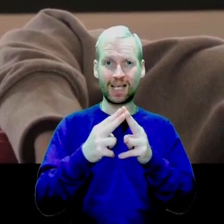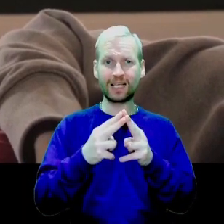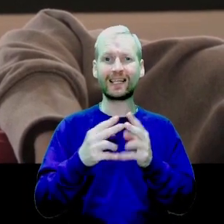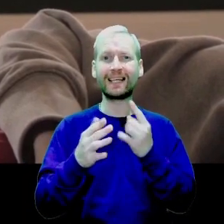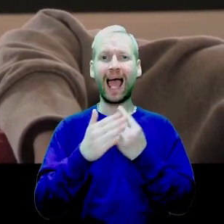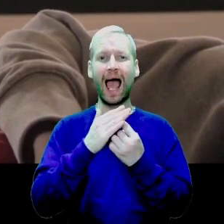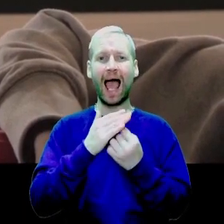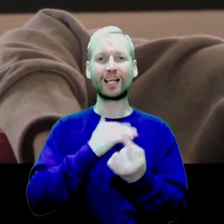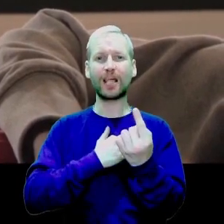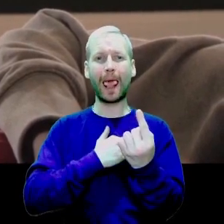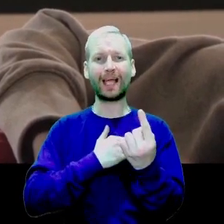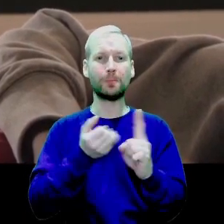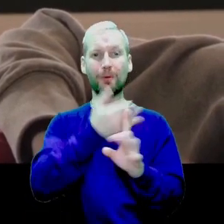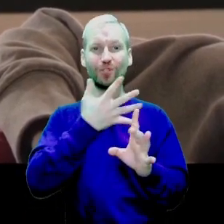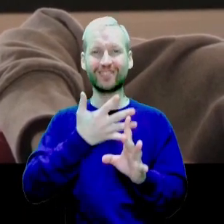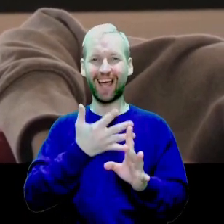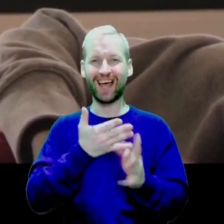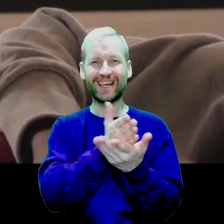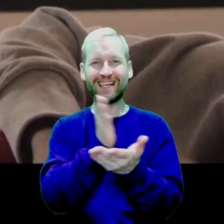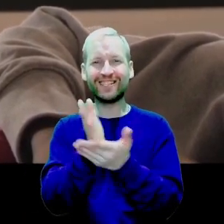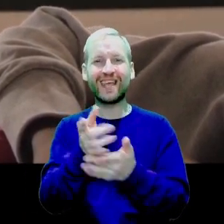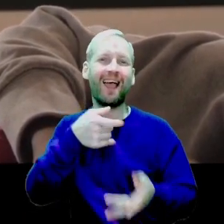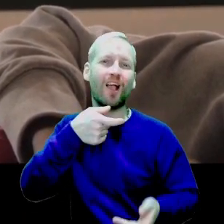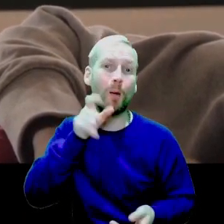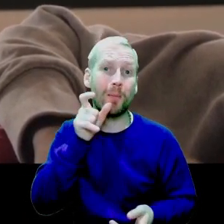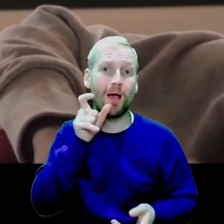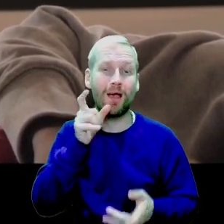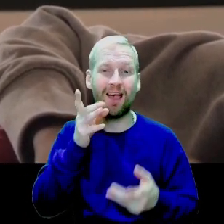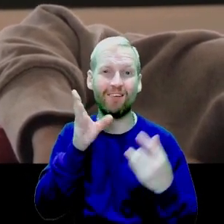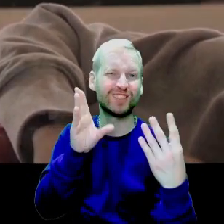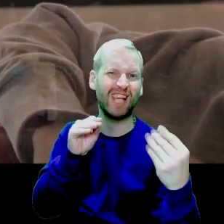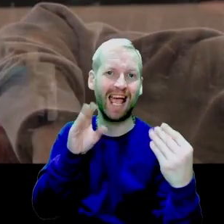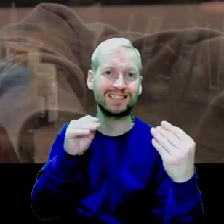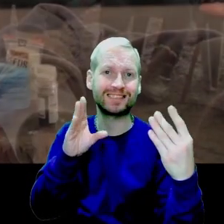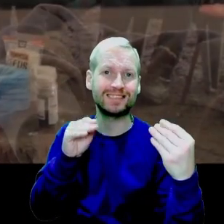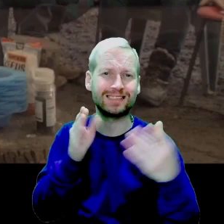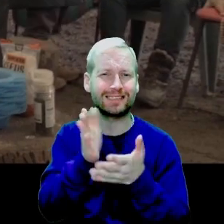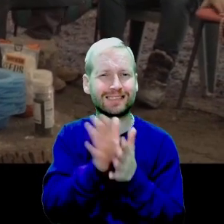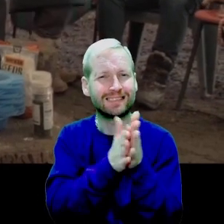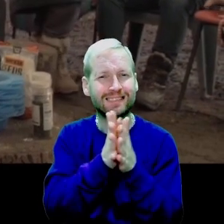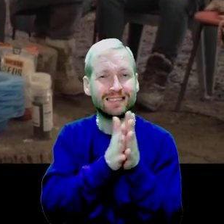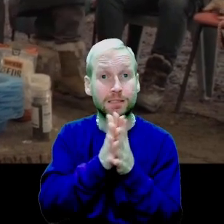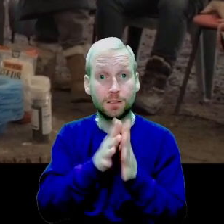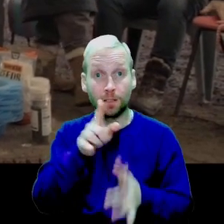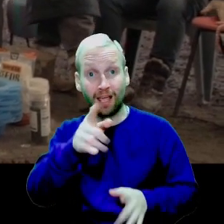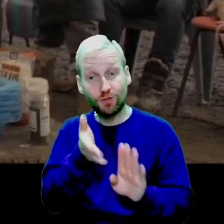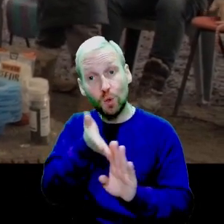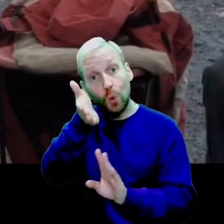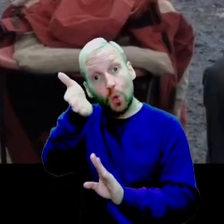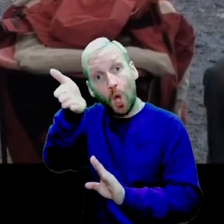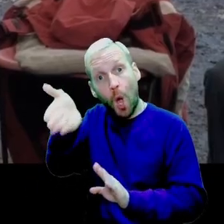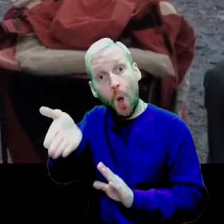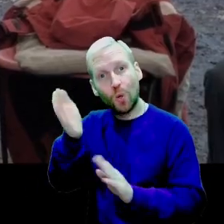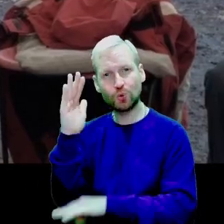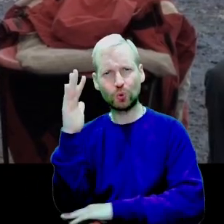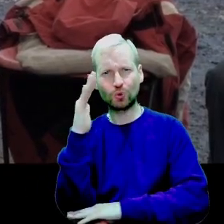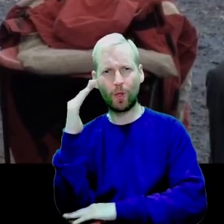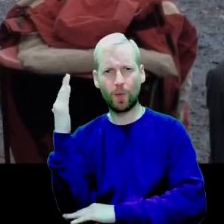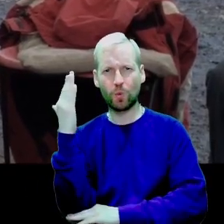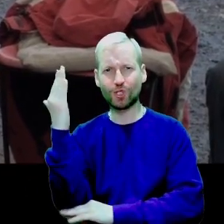buster to share a cuppa, have a good chat. And if you go down to the woods